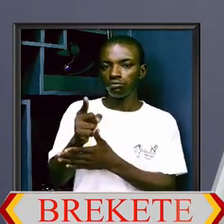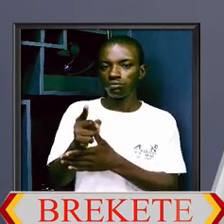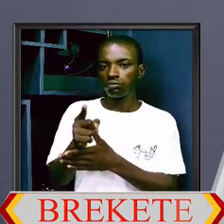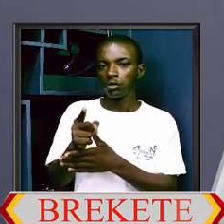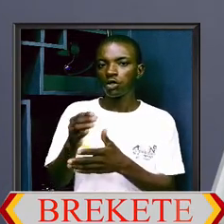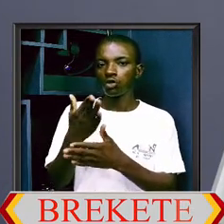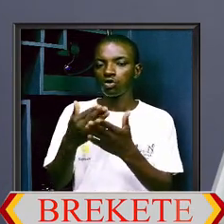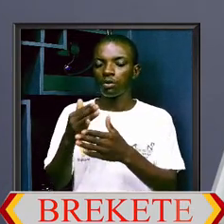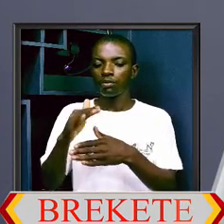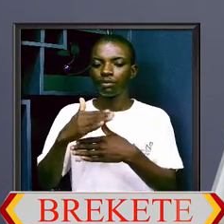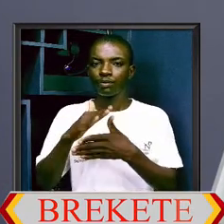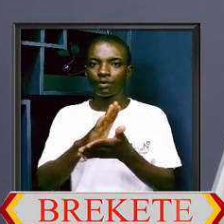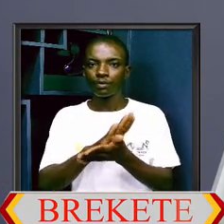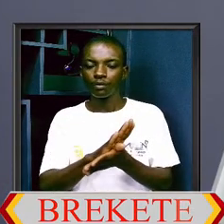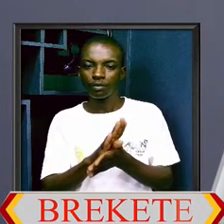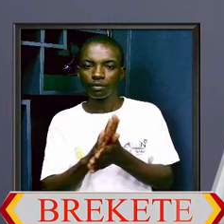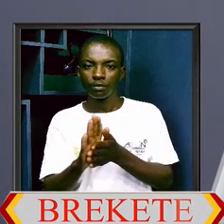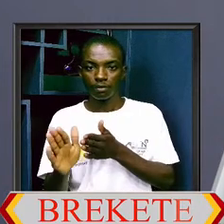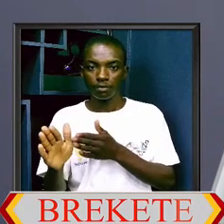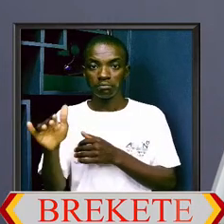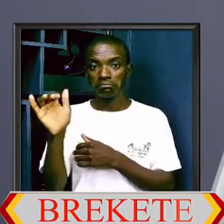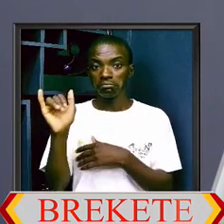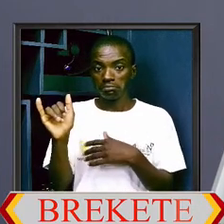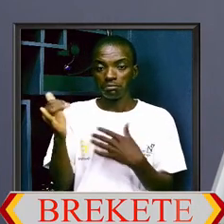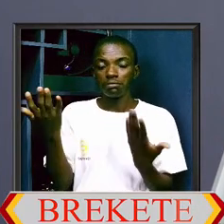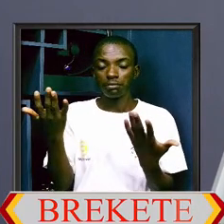people own flat